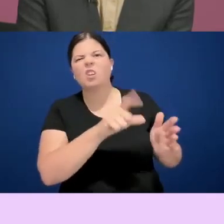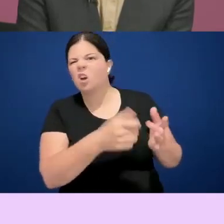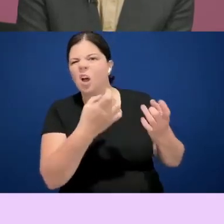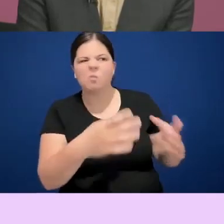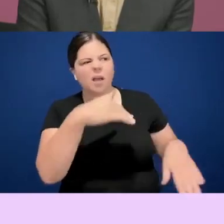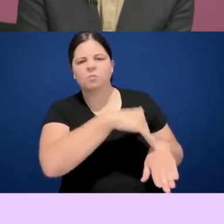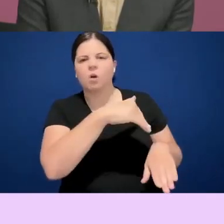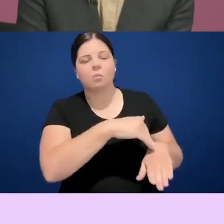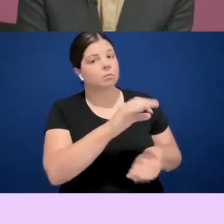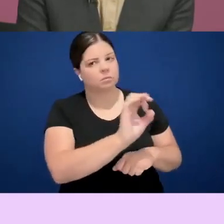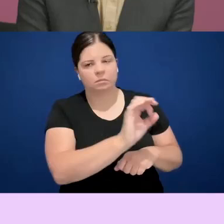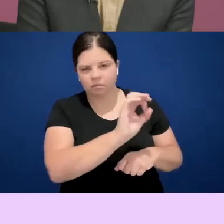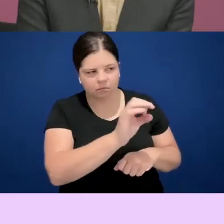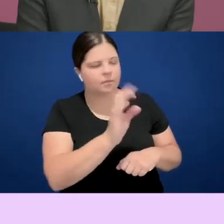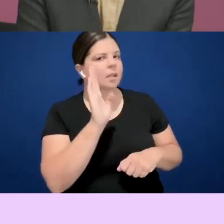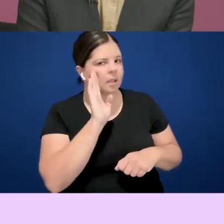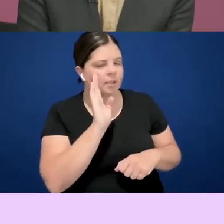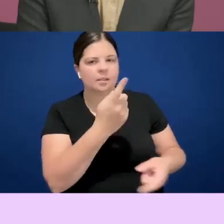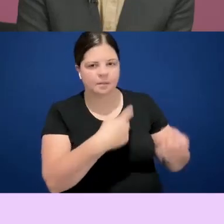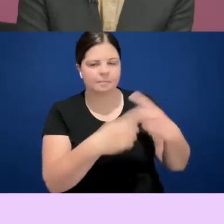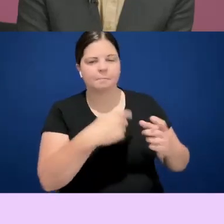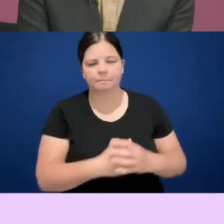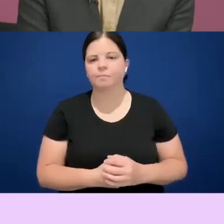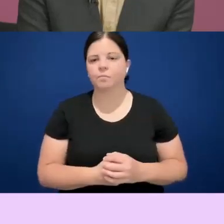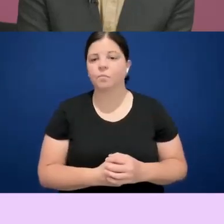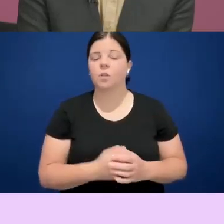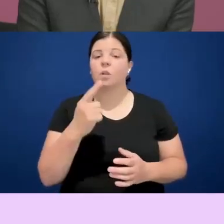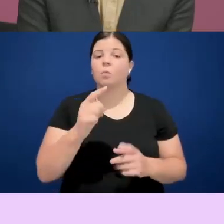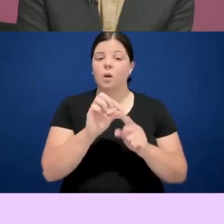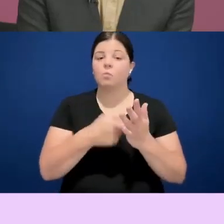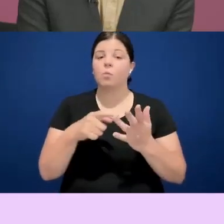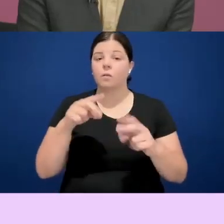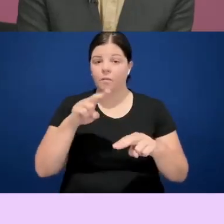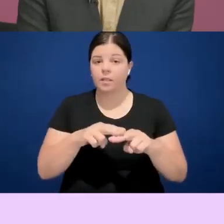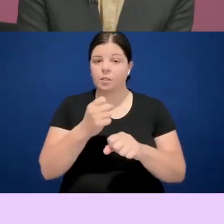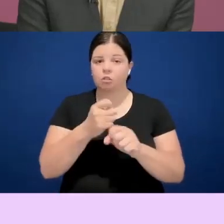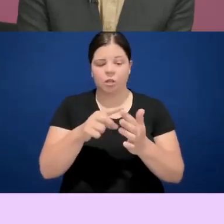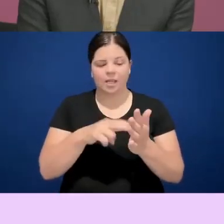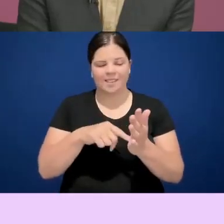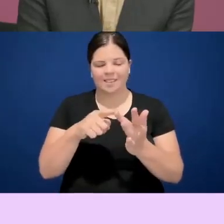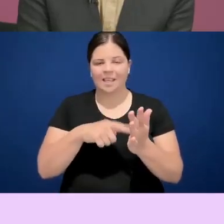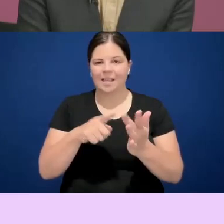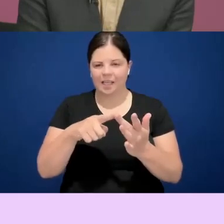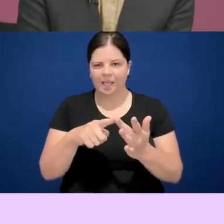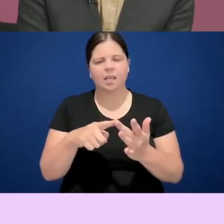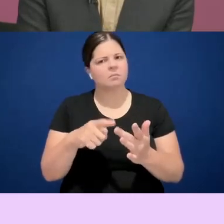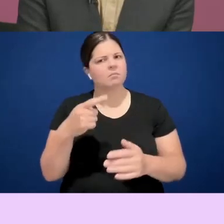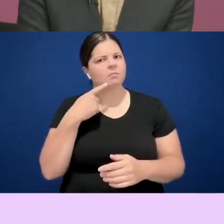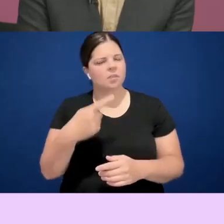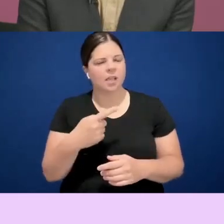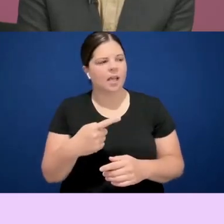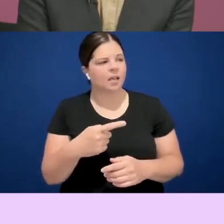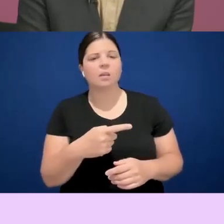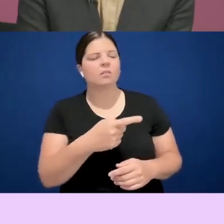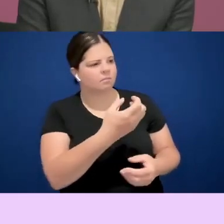One practical way to start, inspired by Professor Gentili's approach, is to offer positive and constructive feedback to your